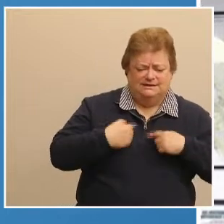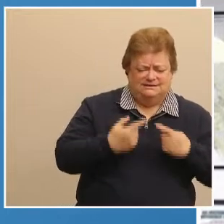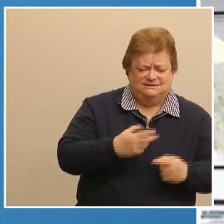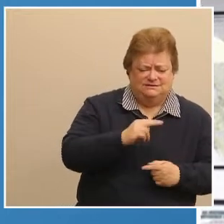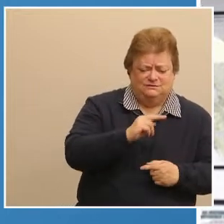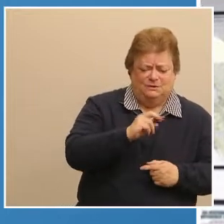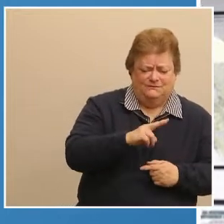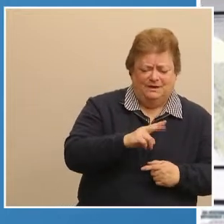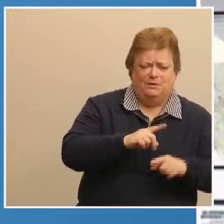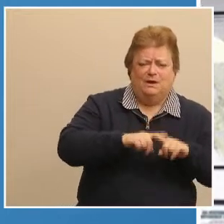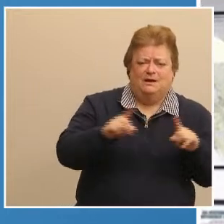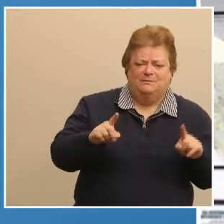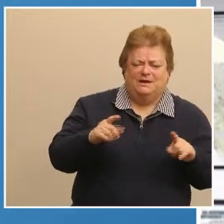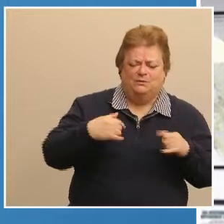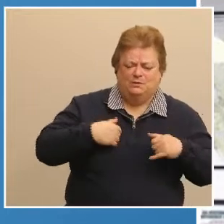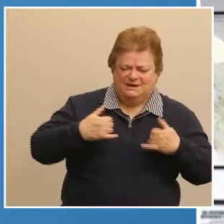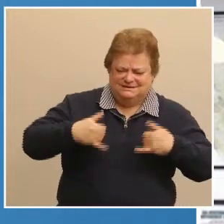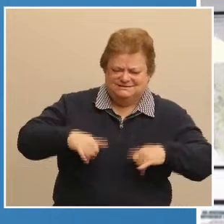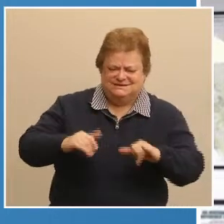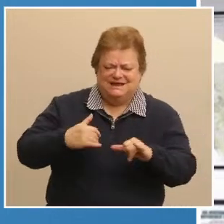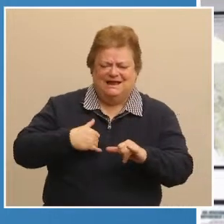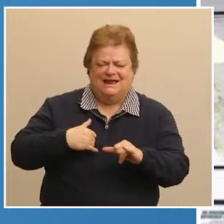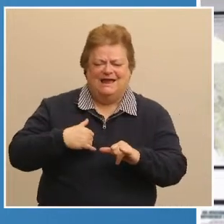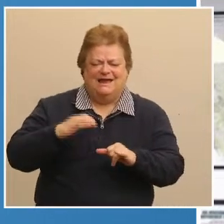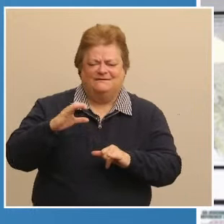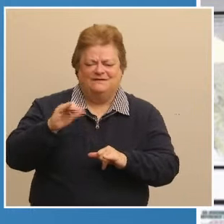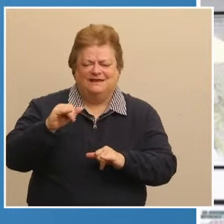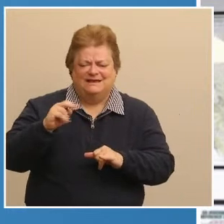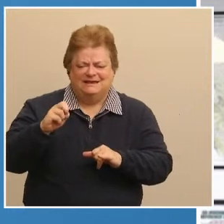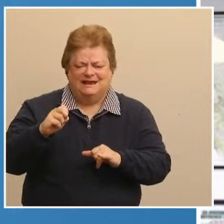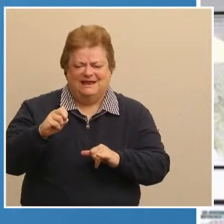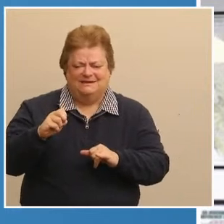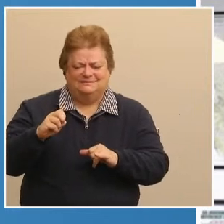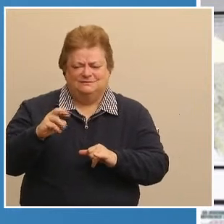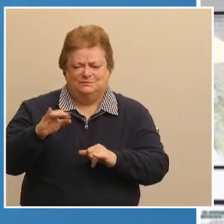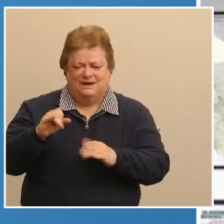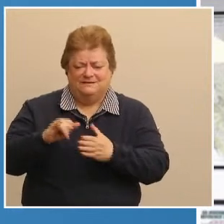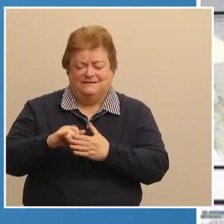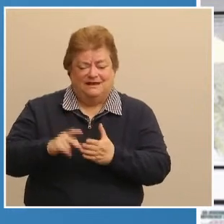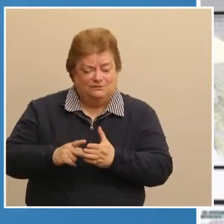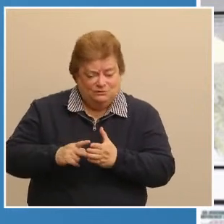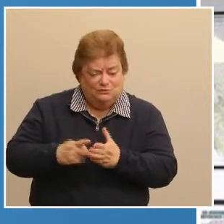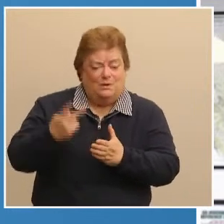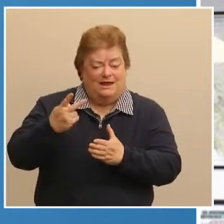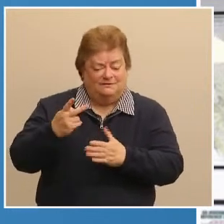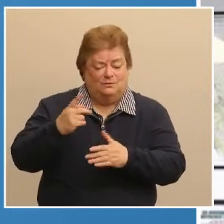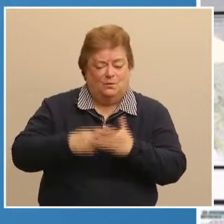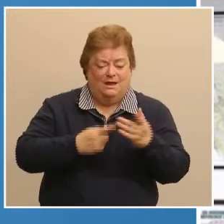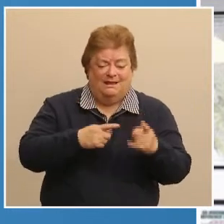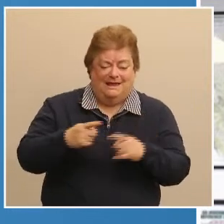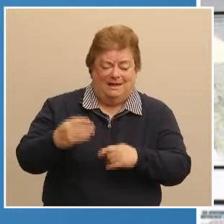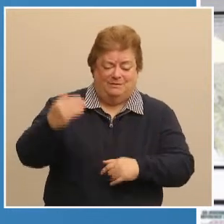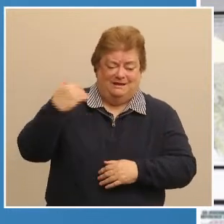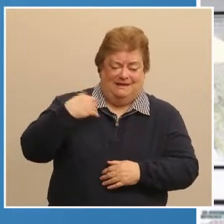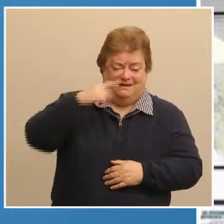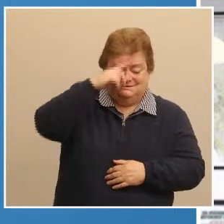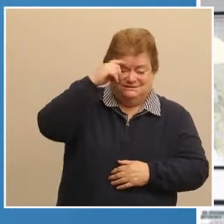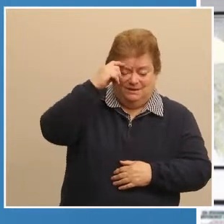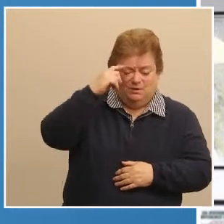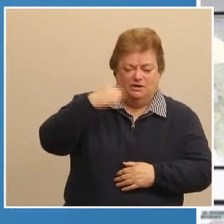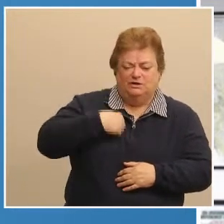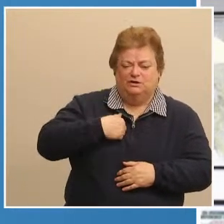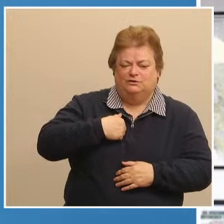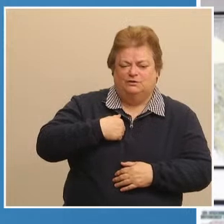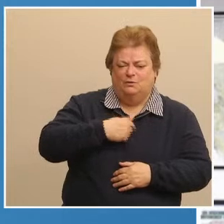November. However, we still have case rates that are twice what they were in the summer. And so we've not gotten back down to that level